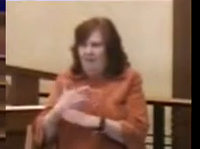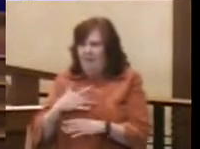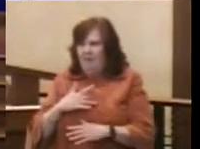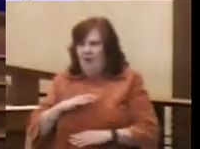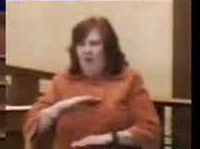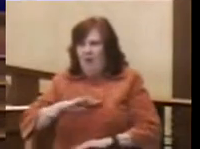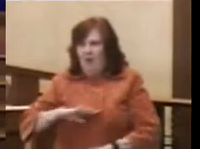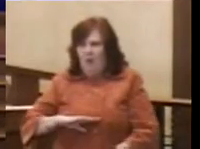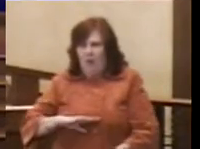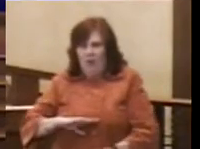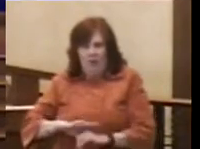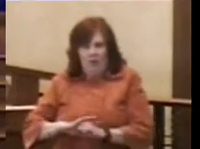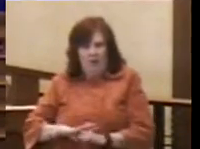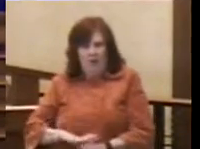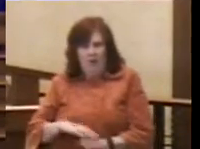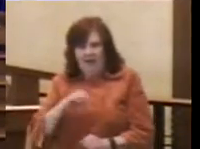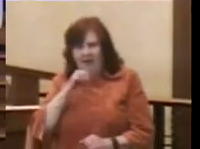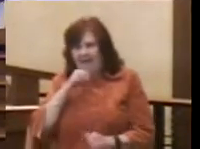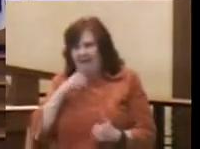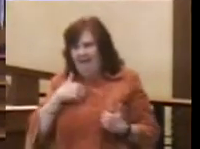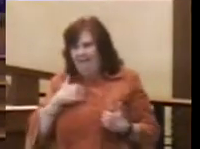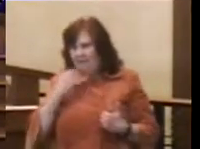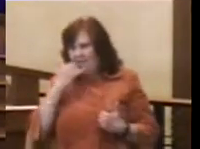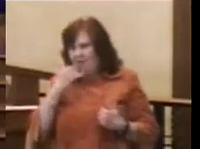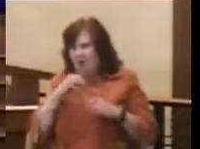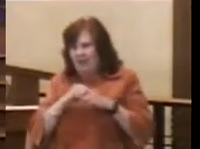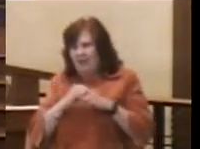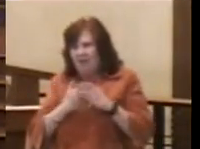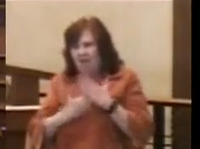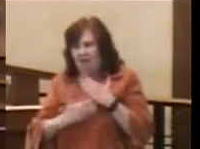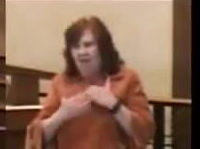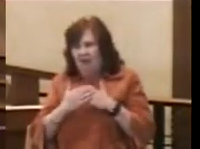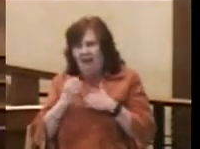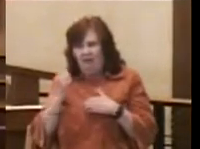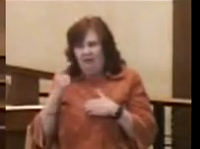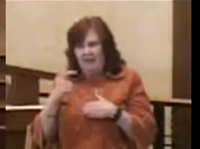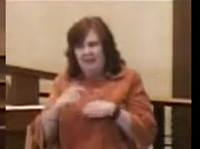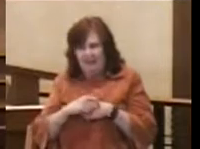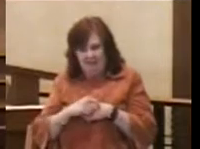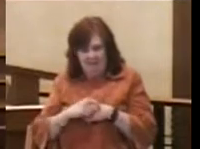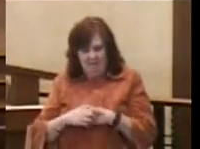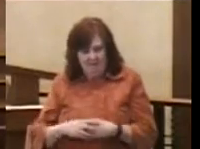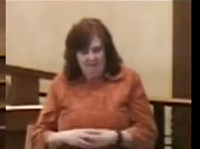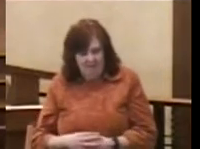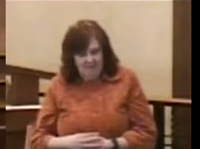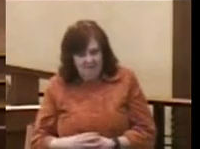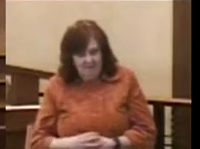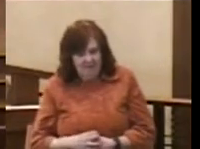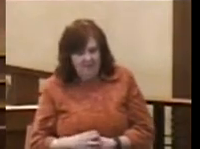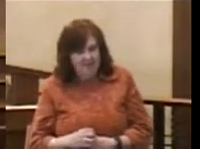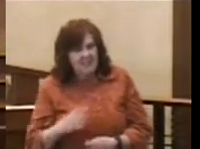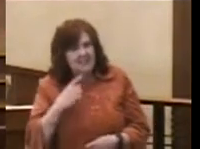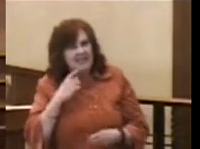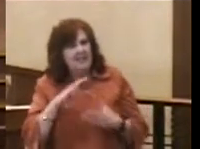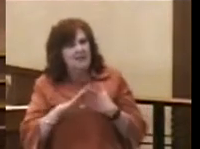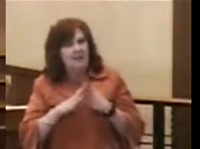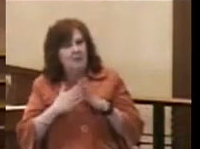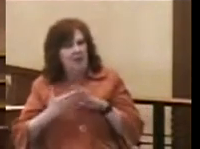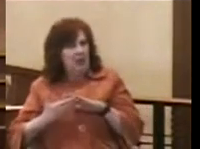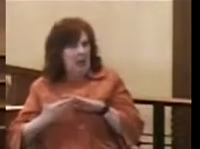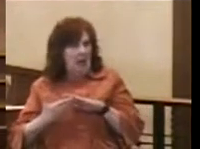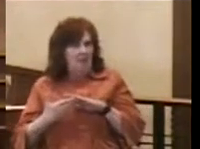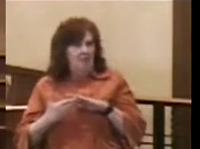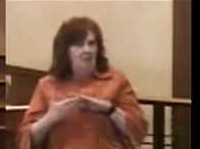of the stress of not having that phone in her hand constantly. She says that it became